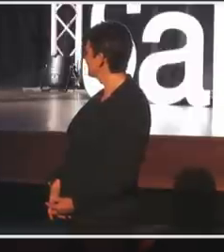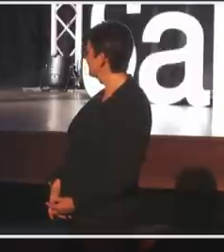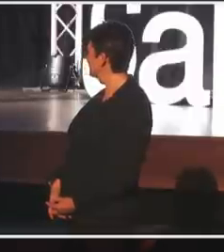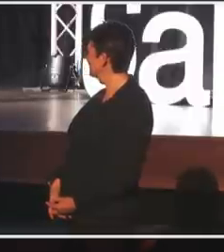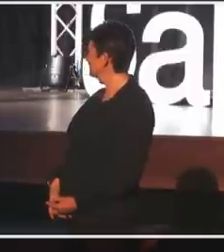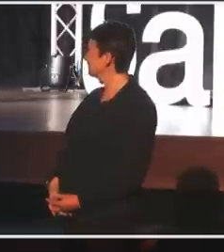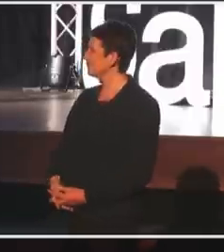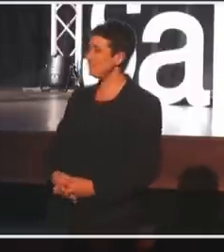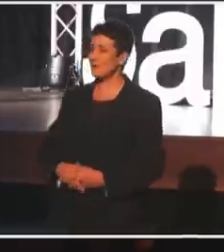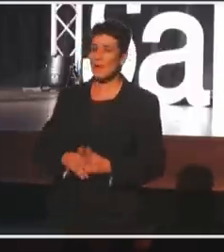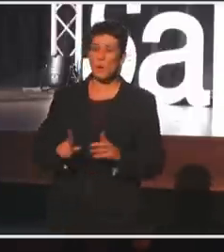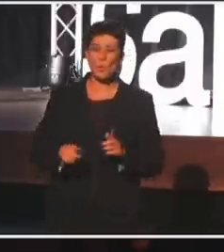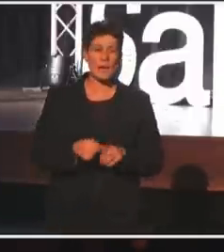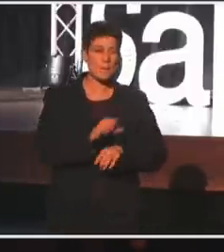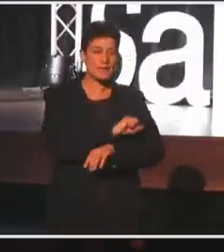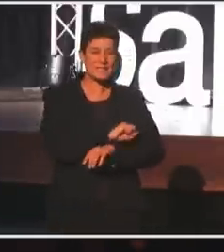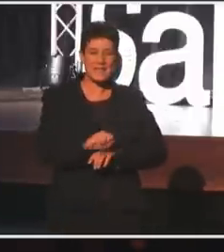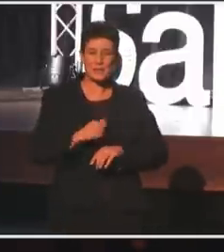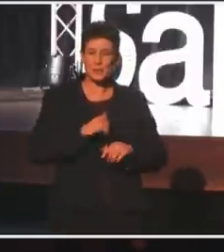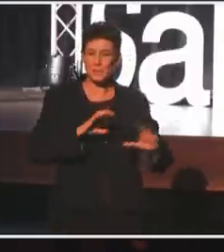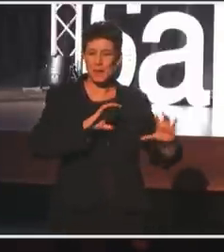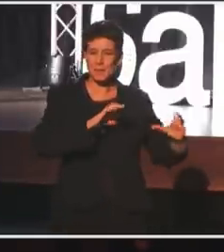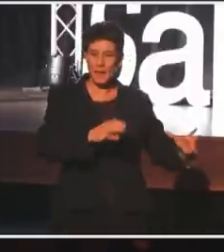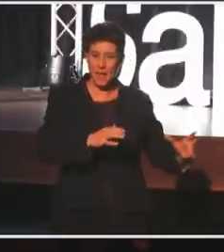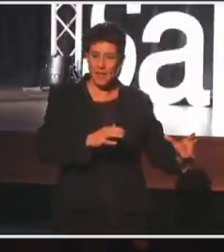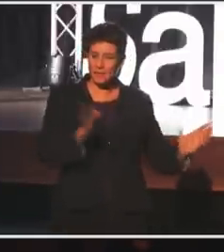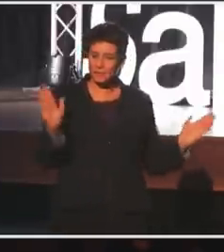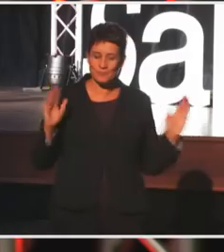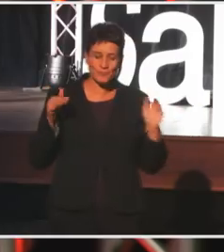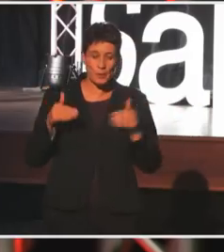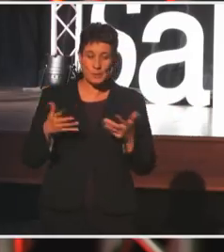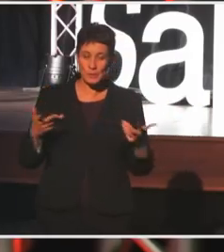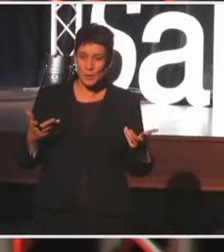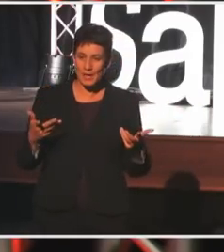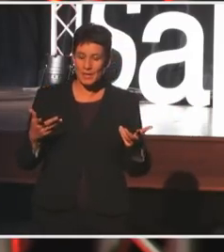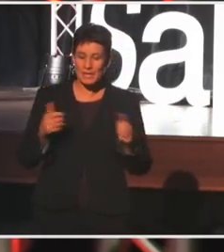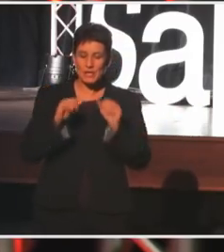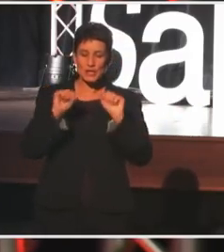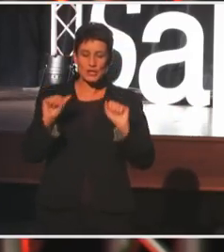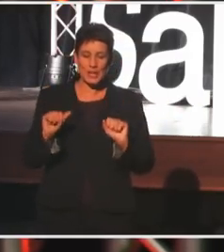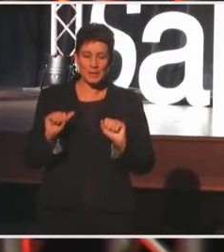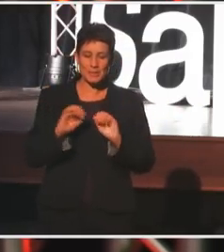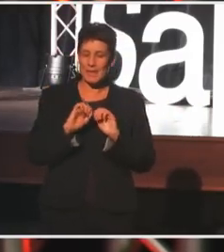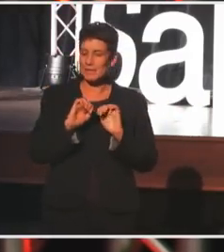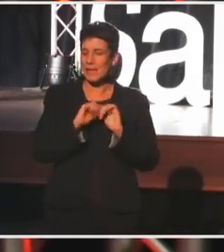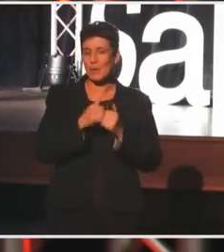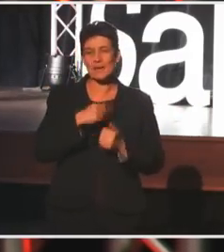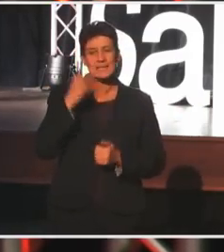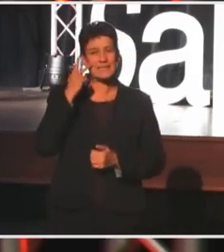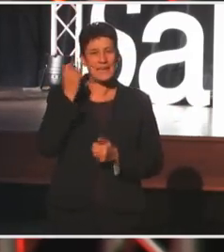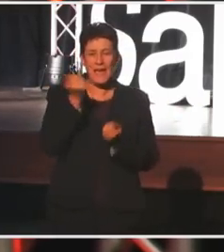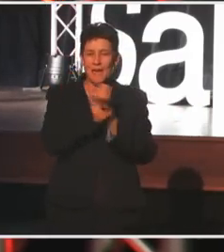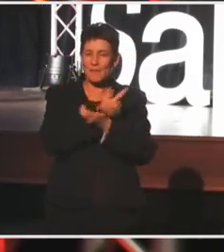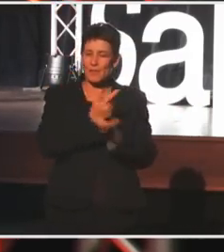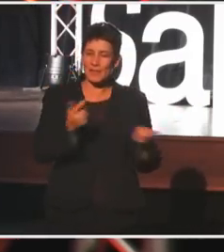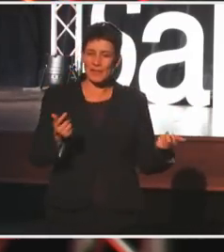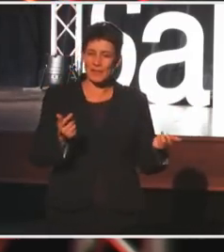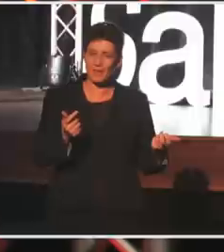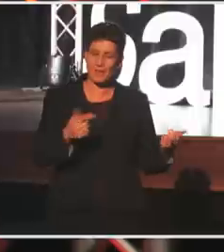When I'm on stage with the band, it all comes down to shapes, and that's how I see everything that I